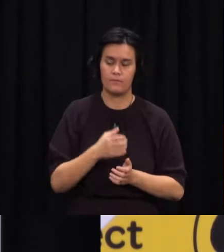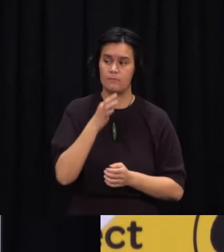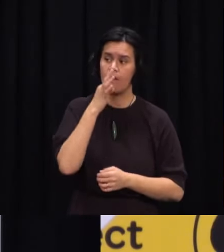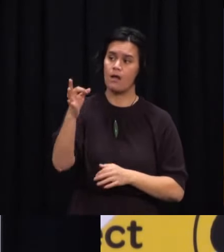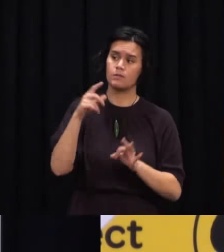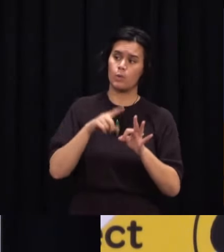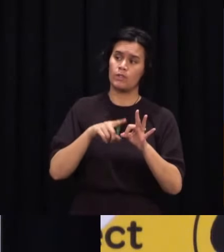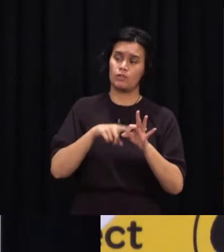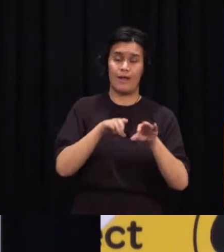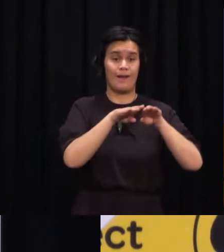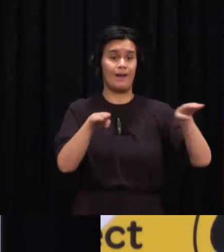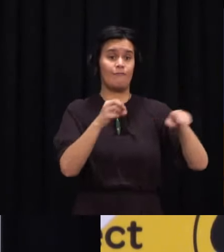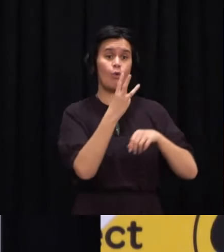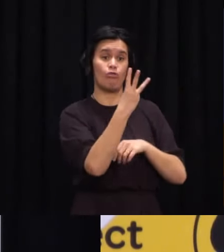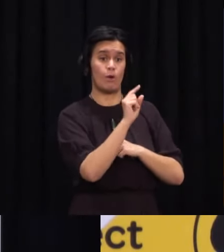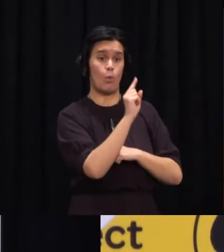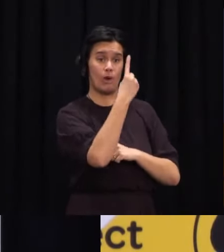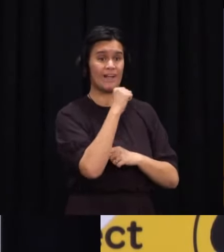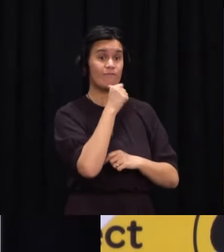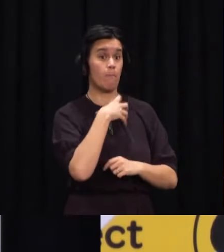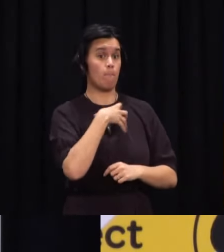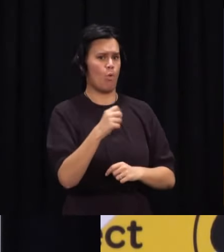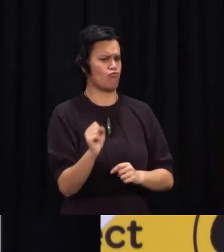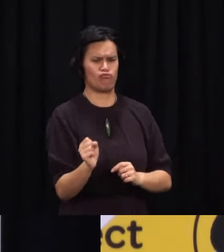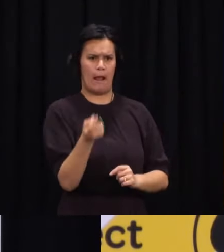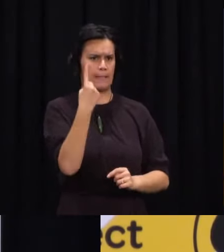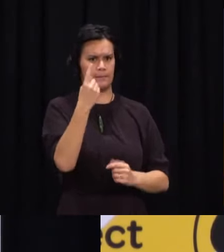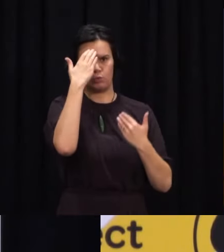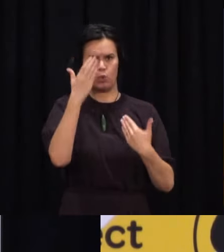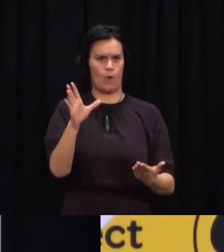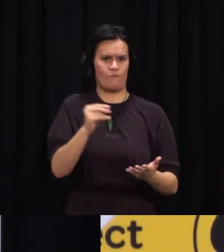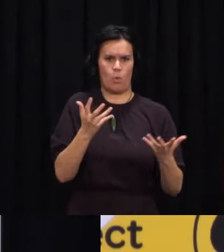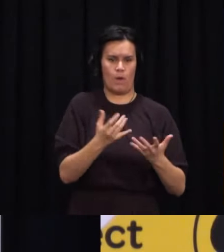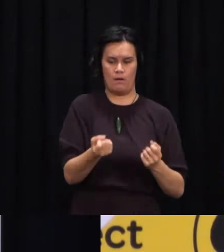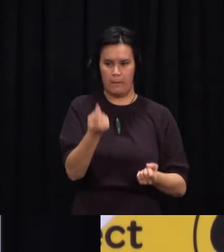start finding more undetected cases, undetected chains of transmission.